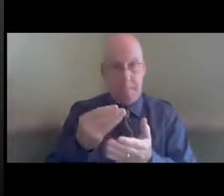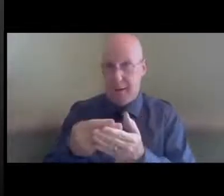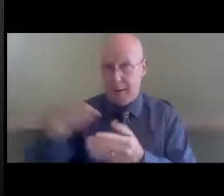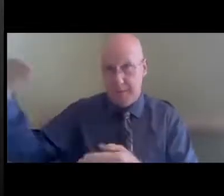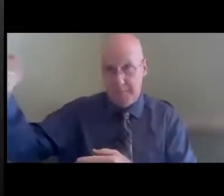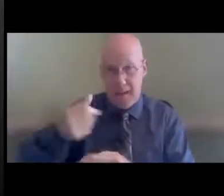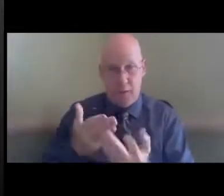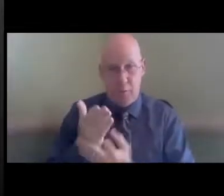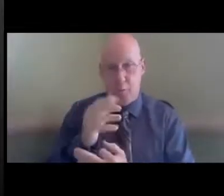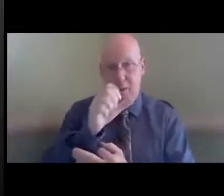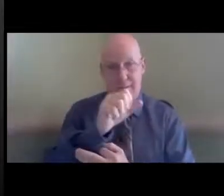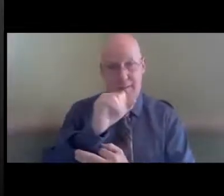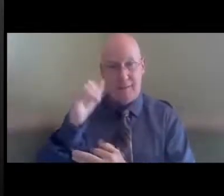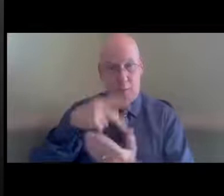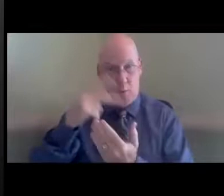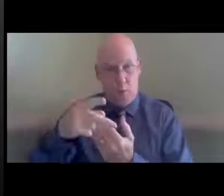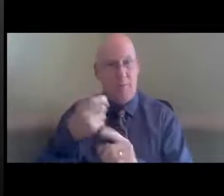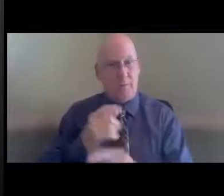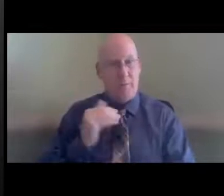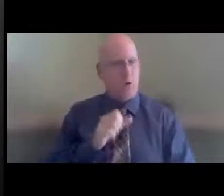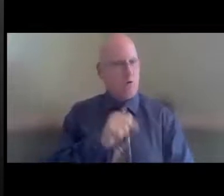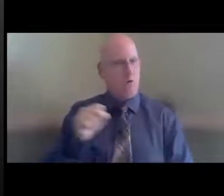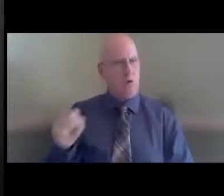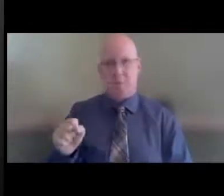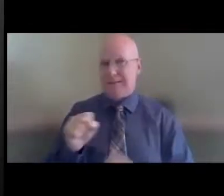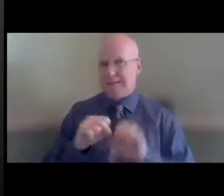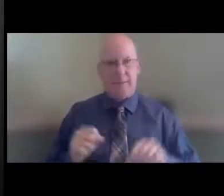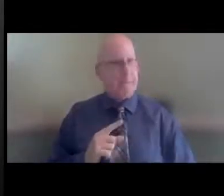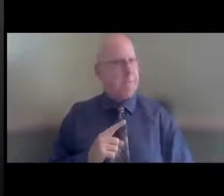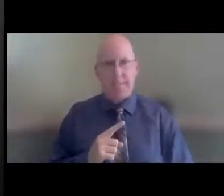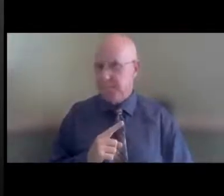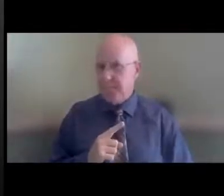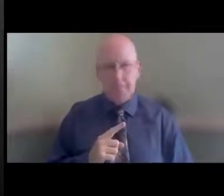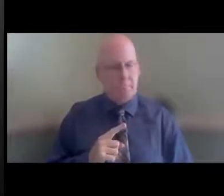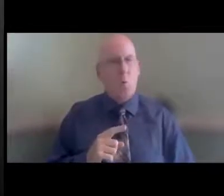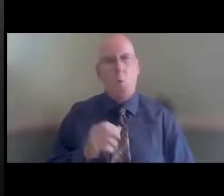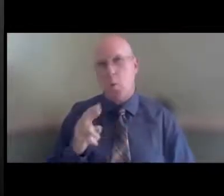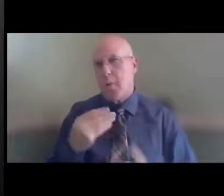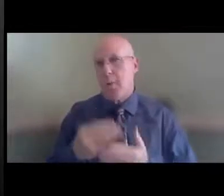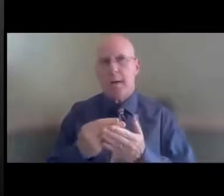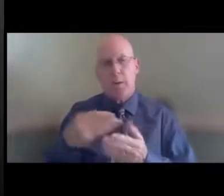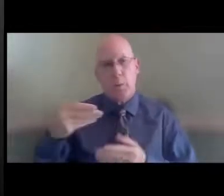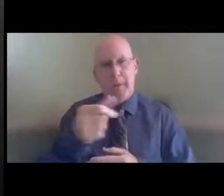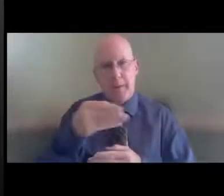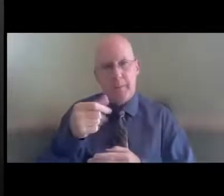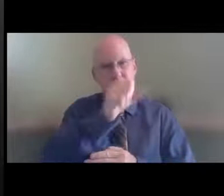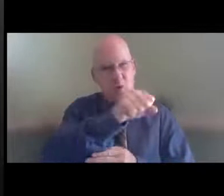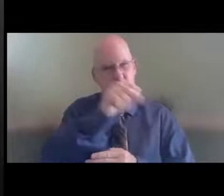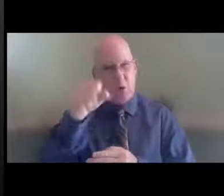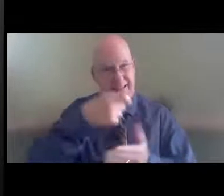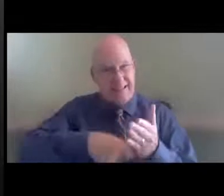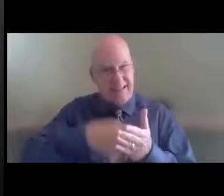SSI program comes from our Social Security system or the money that we pay in our Social Security